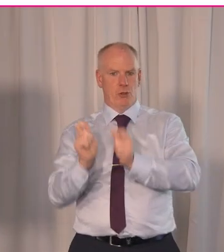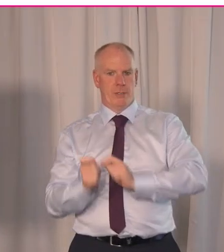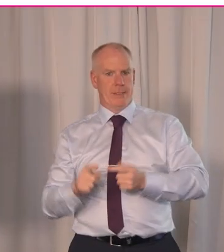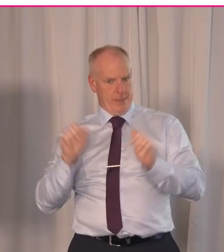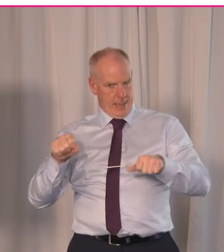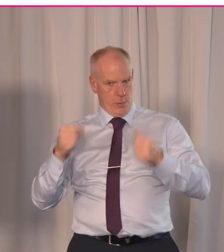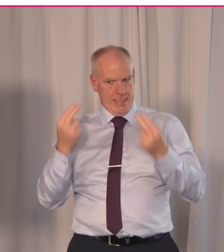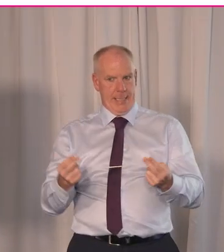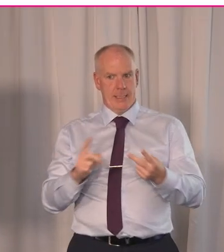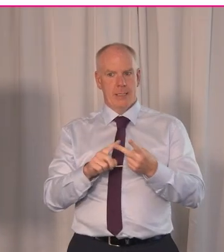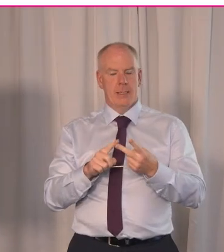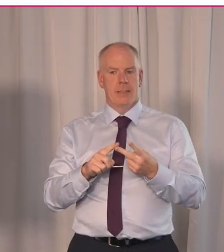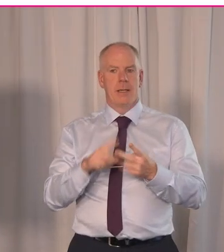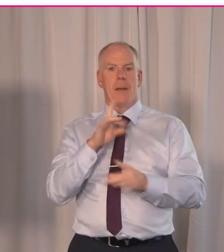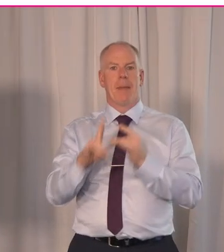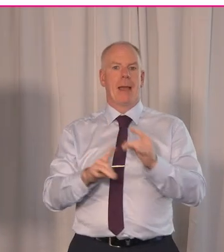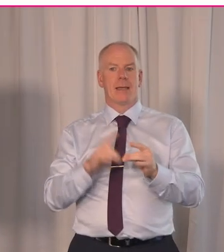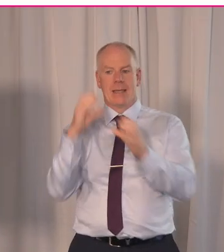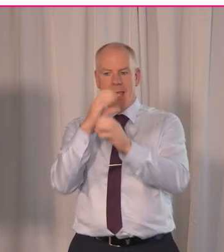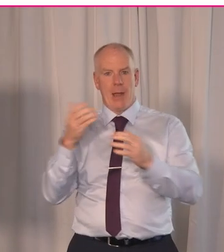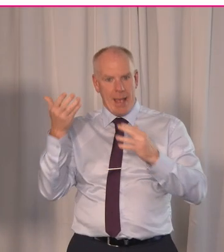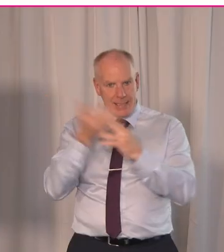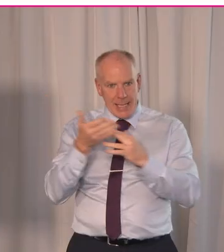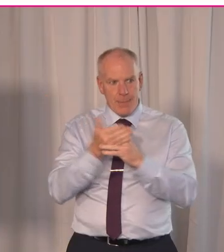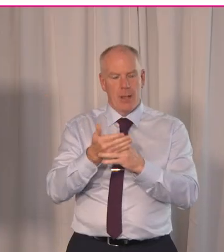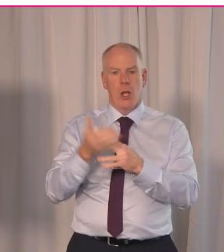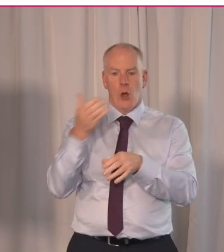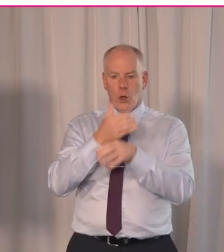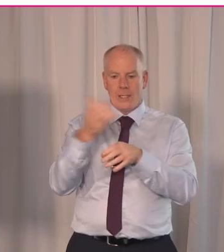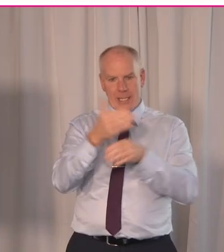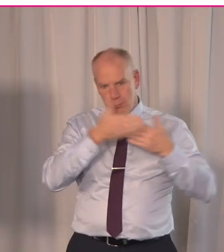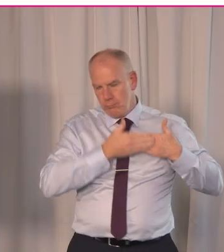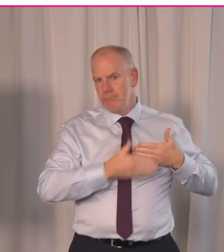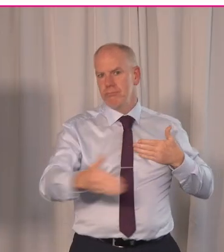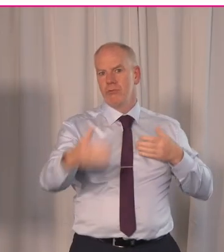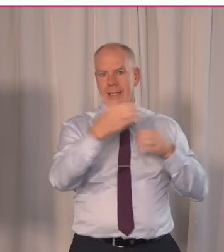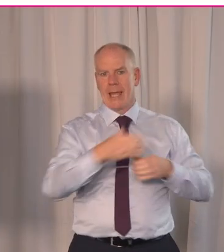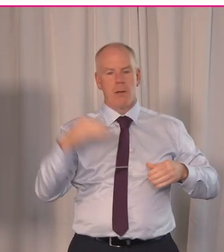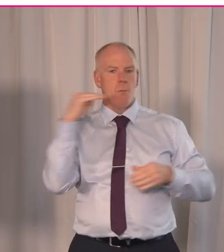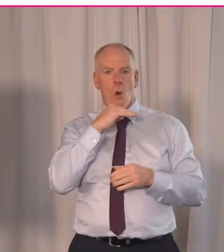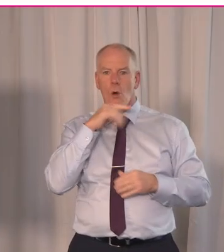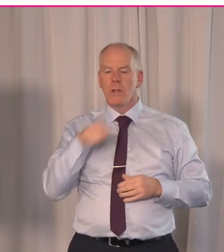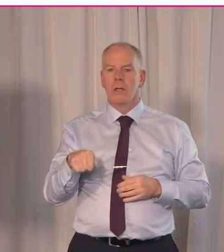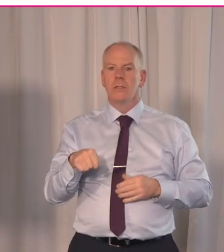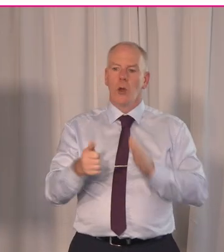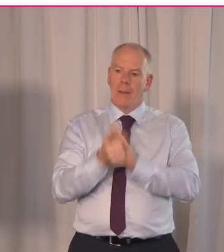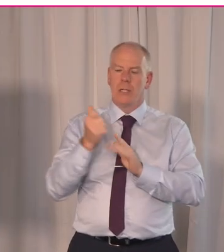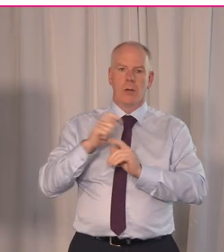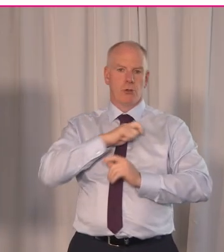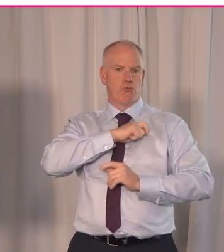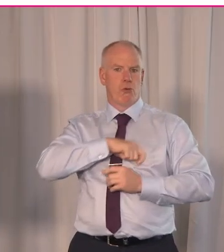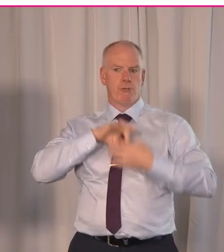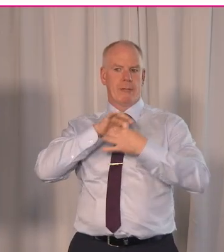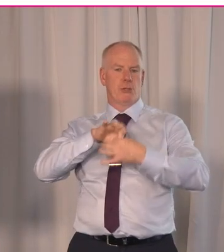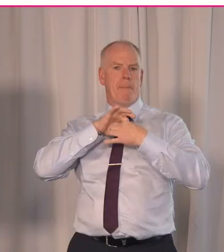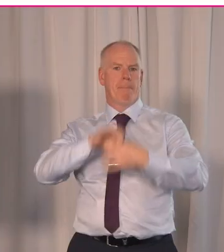adjustments to make care accessible, and continuity of carer is essential to build those trusting